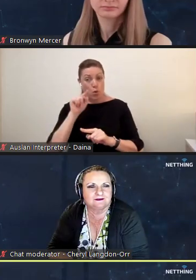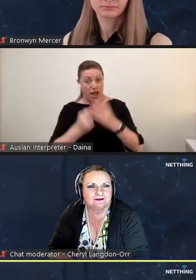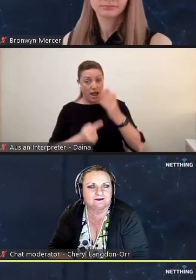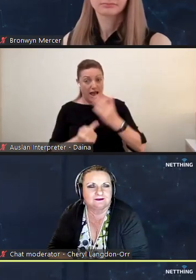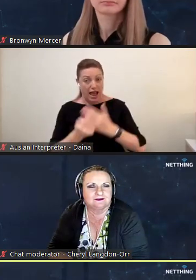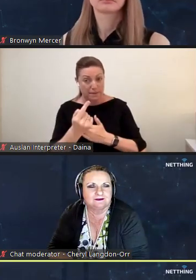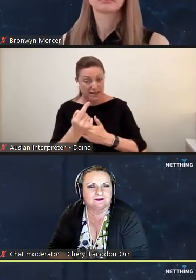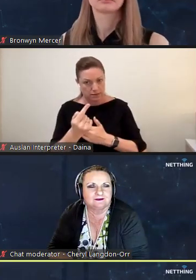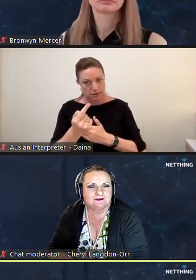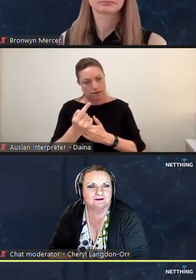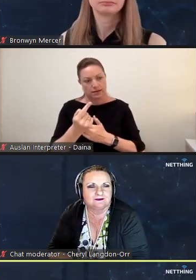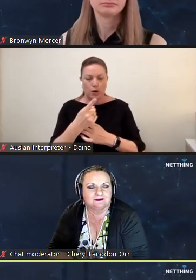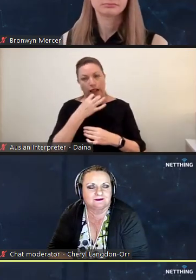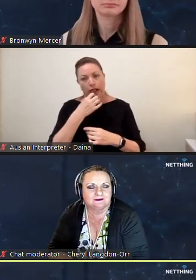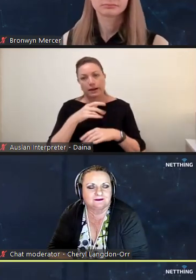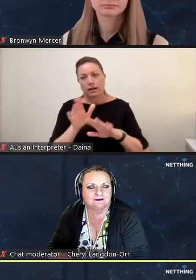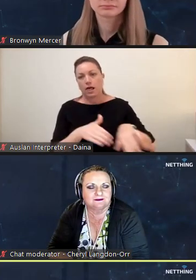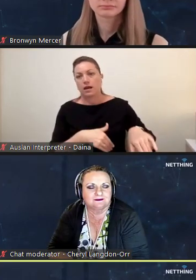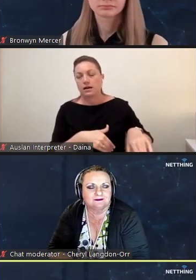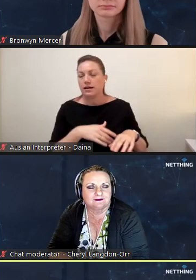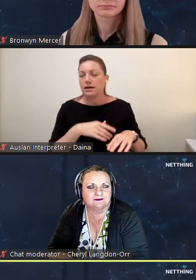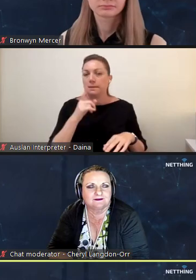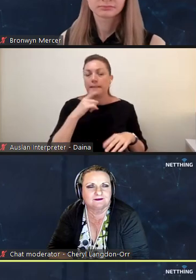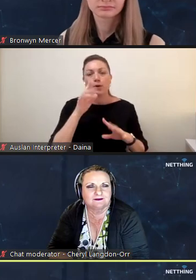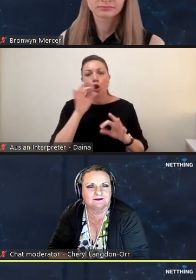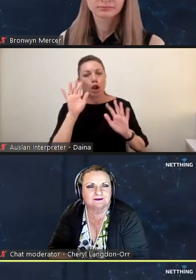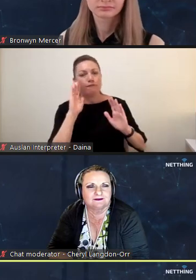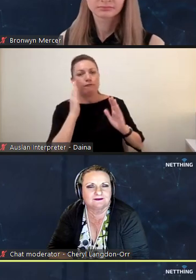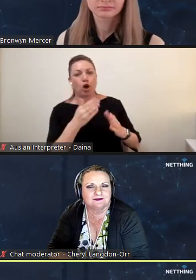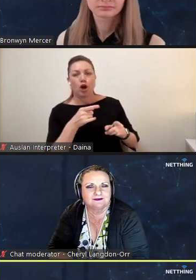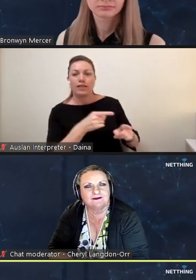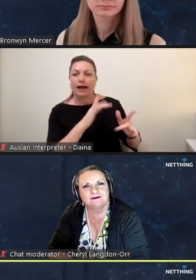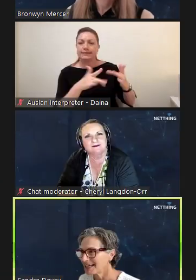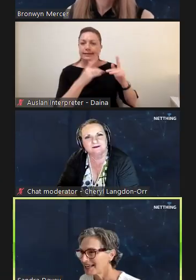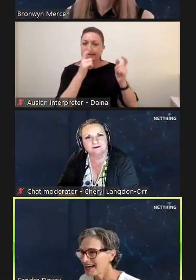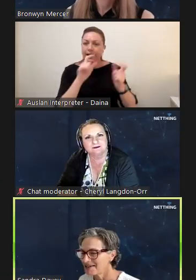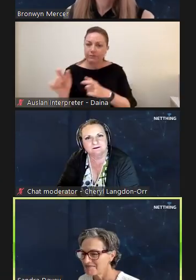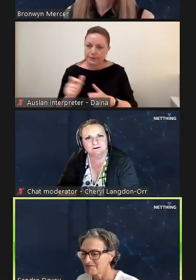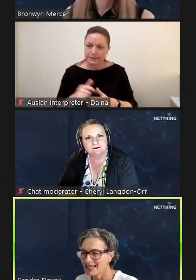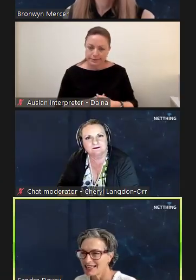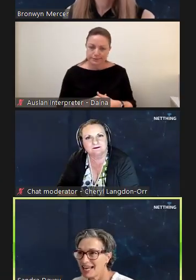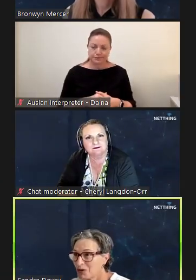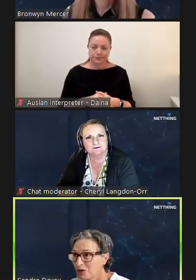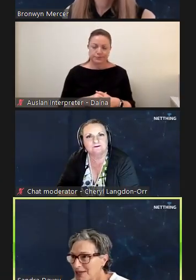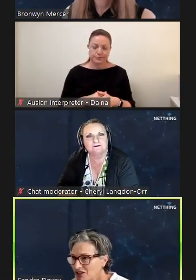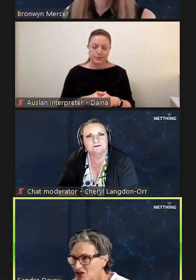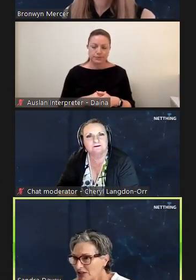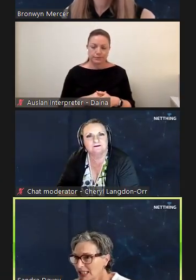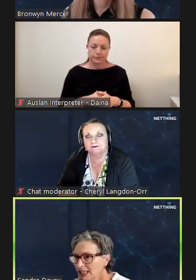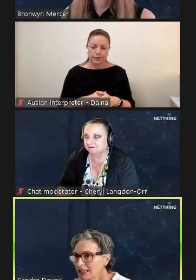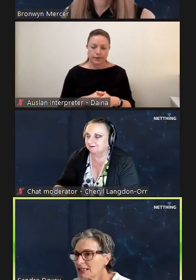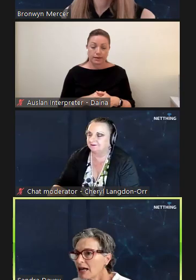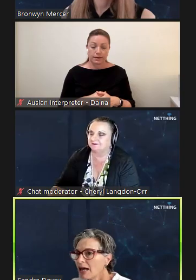the wayside, and I certainly, when I look to our sisters and partners, say NetThing in